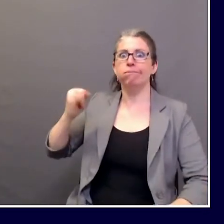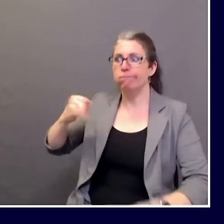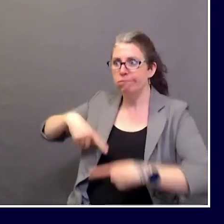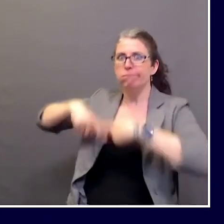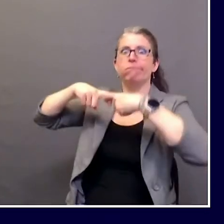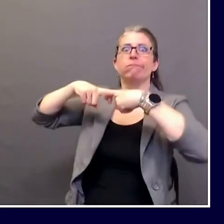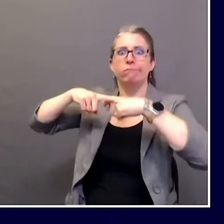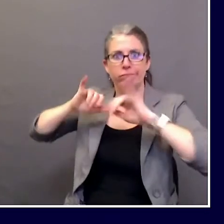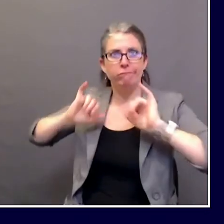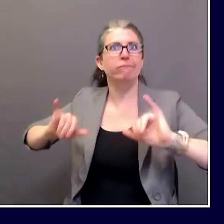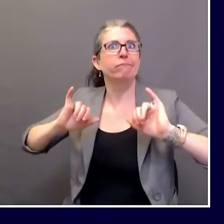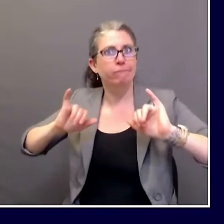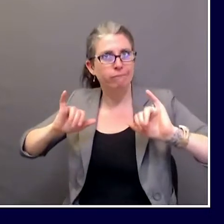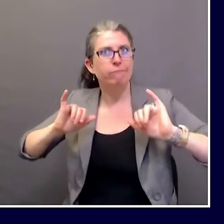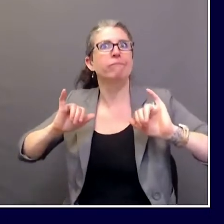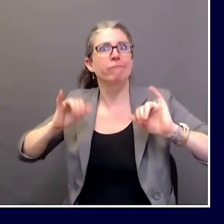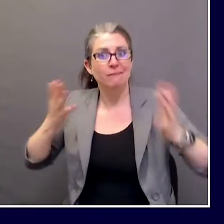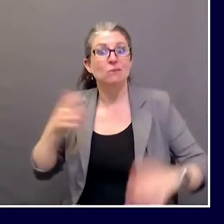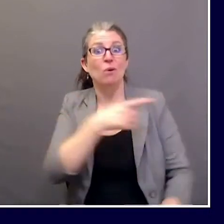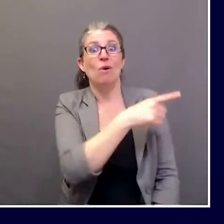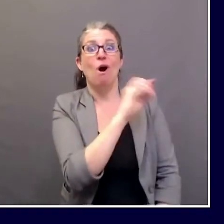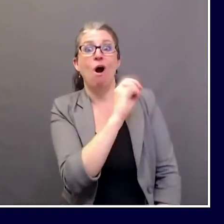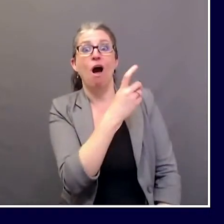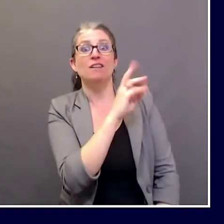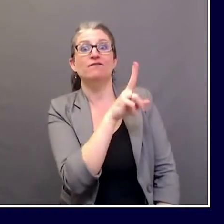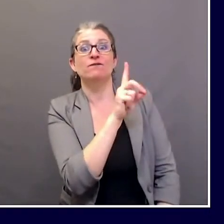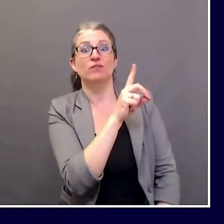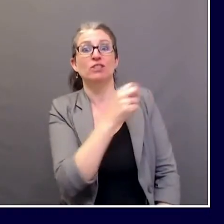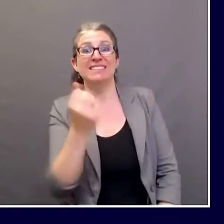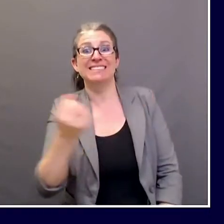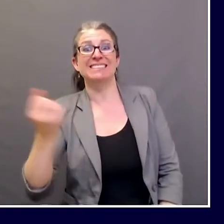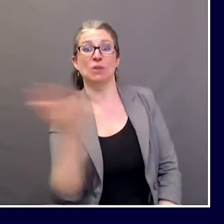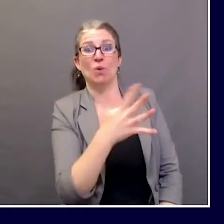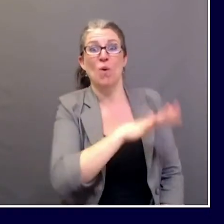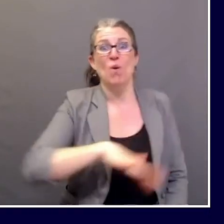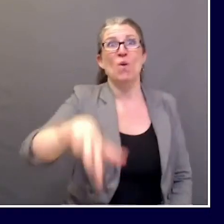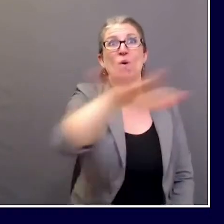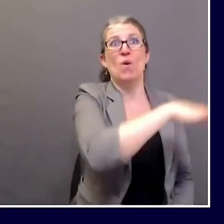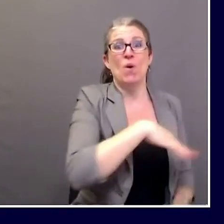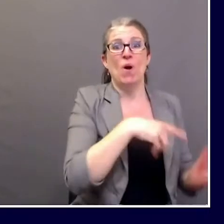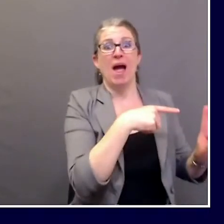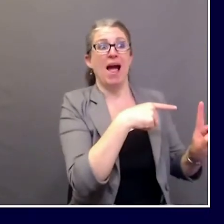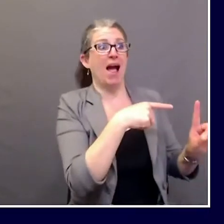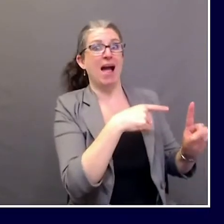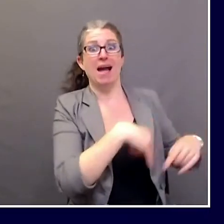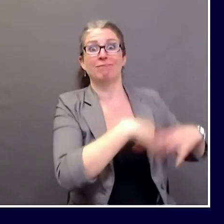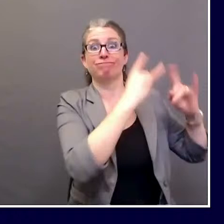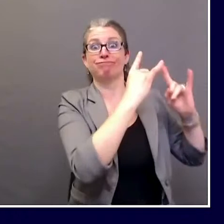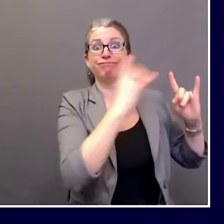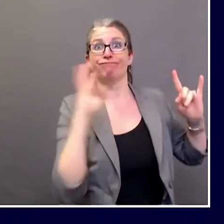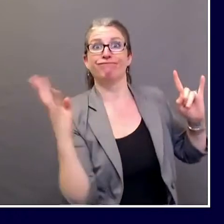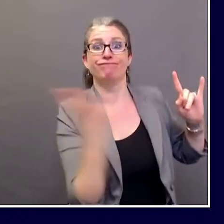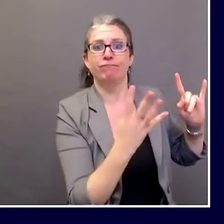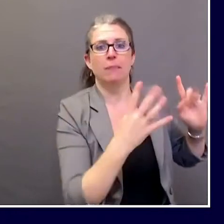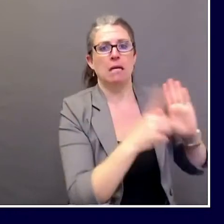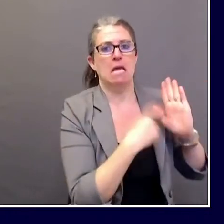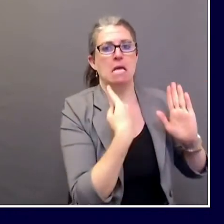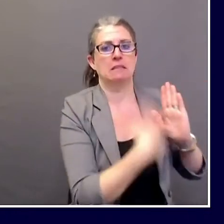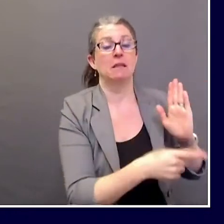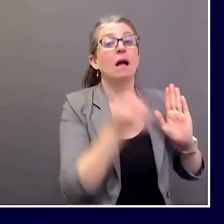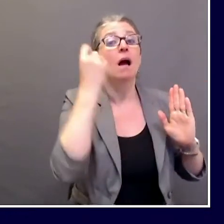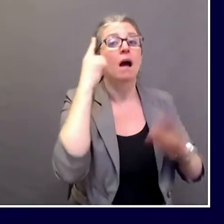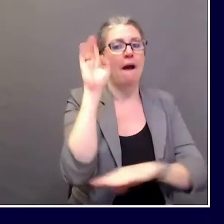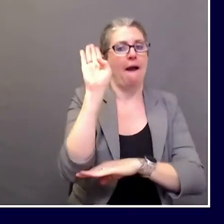mobile vaccination unit outside the Oxford Casino in Oxford, Maine, but not for the afternoon.